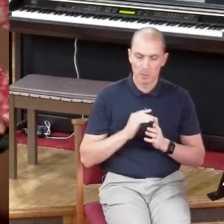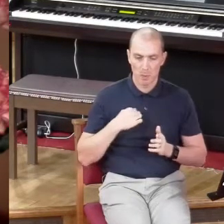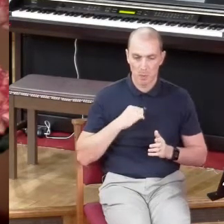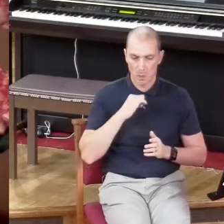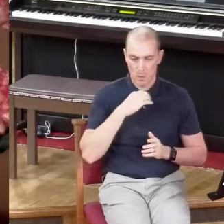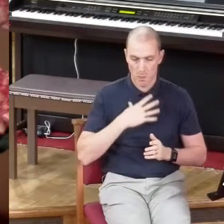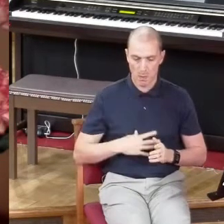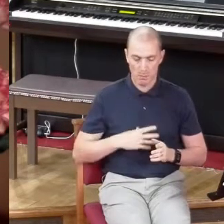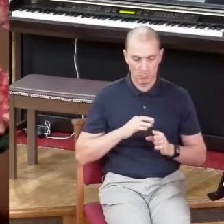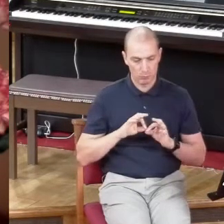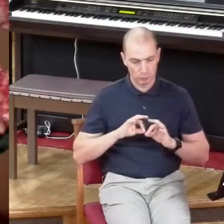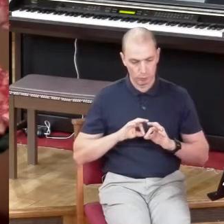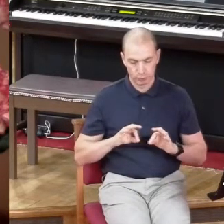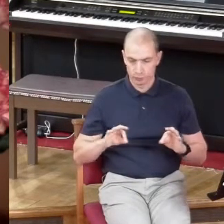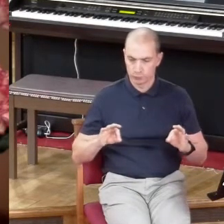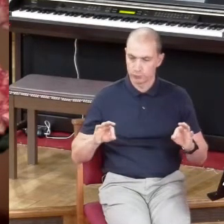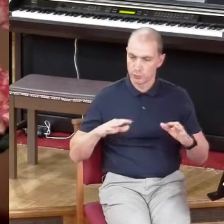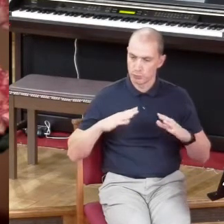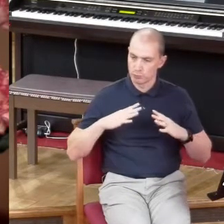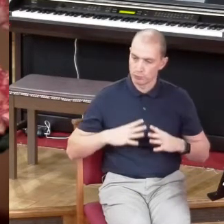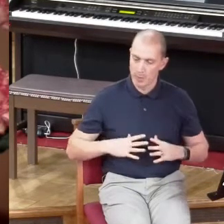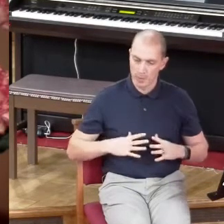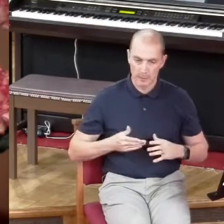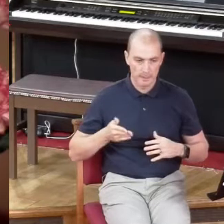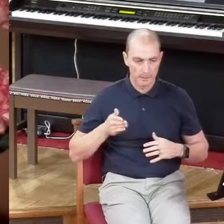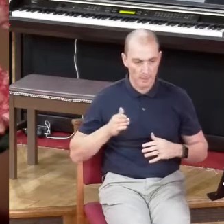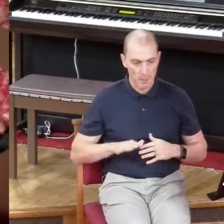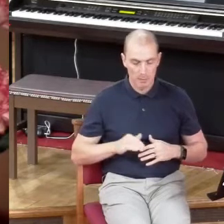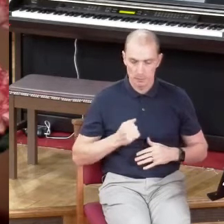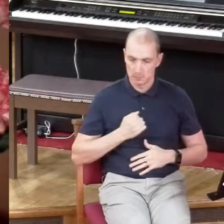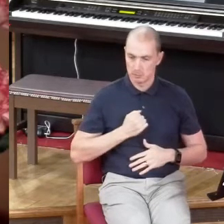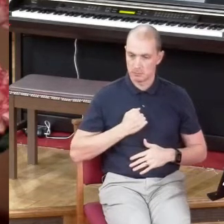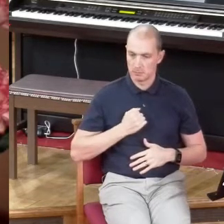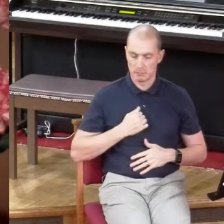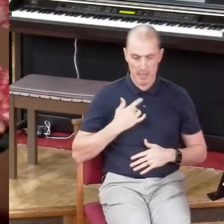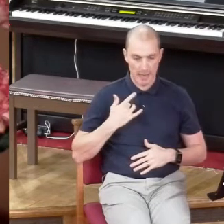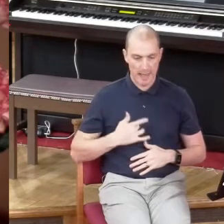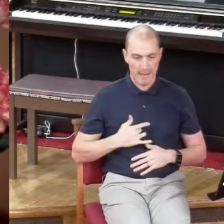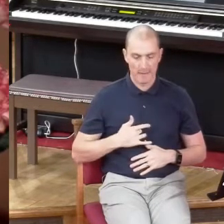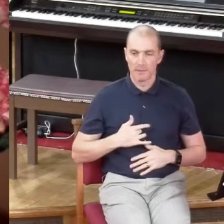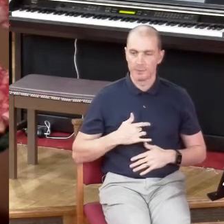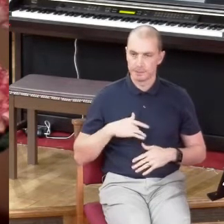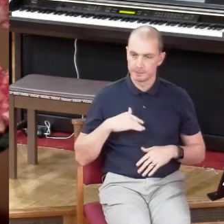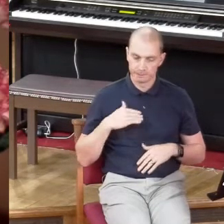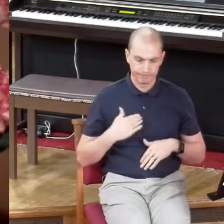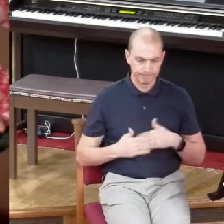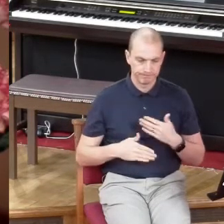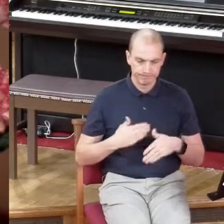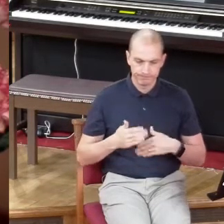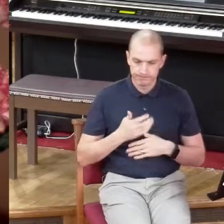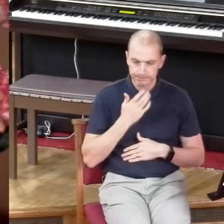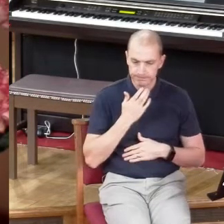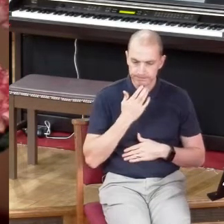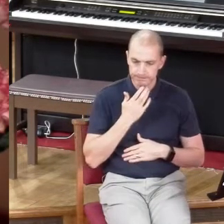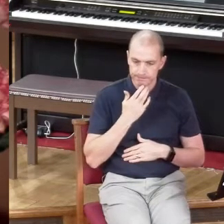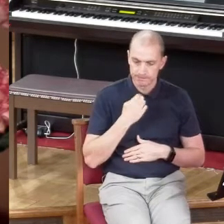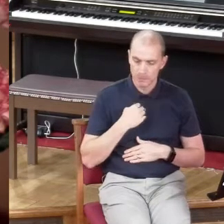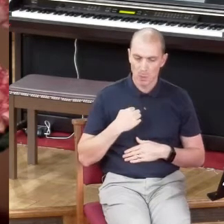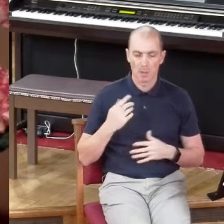and all the distractions of our ordinary lives. We come here to be in